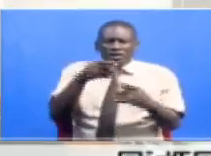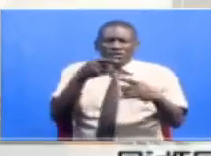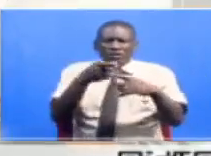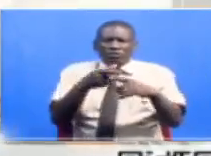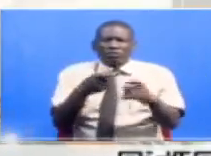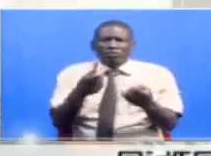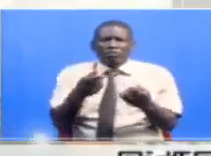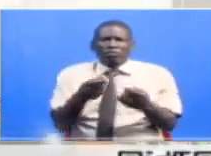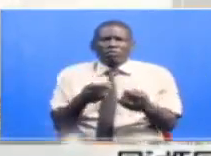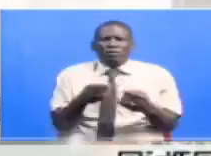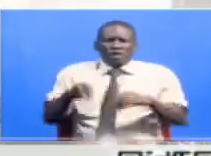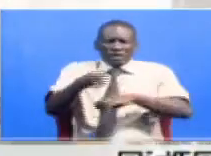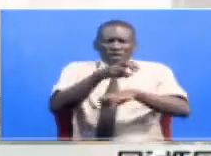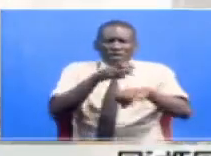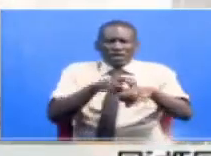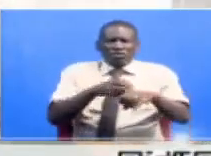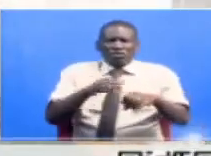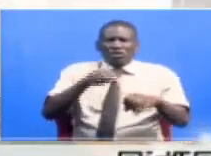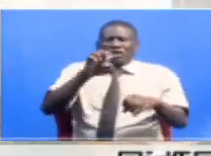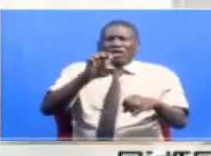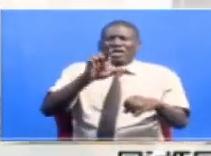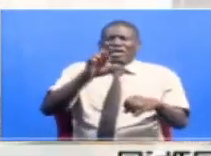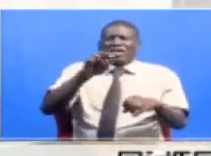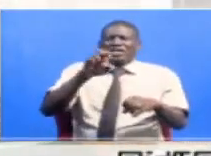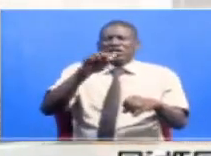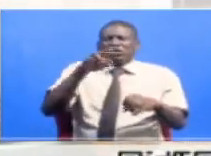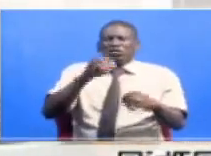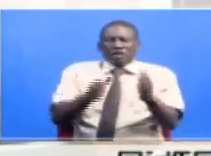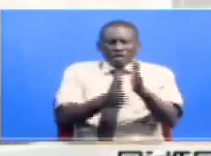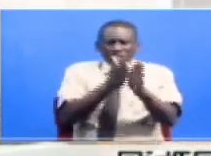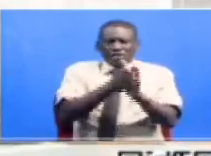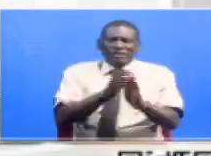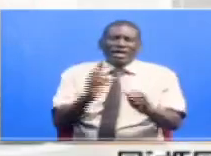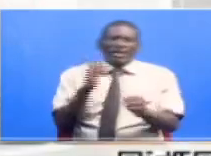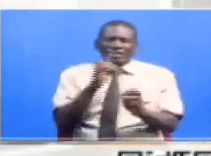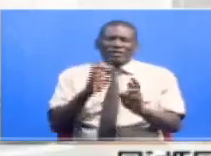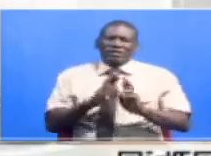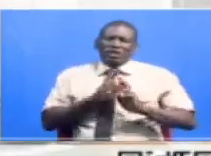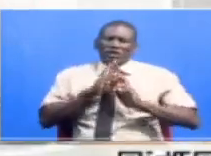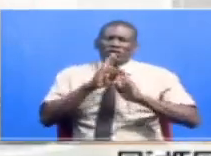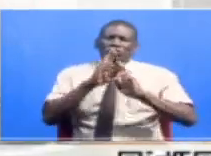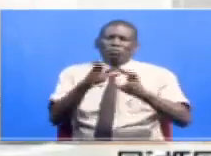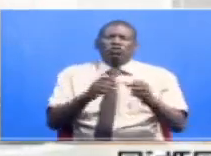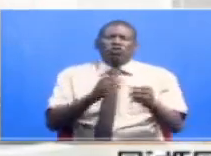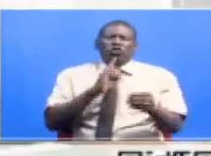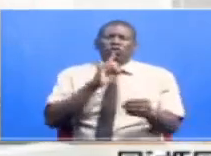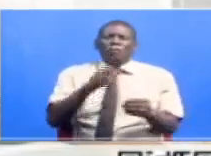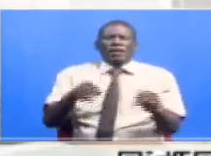to the National El Niño Emergency and Disaster Response Command Center.